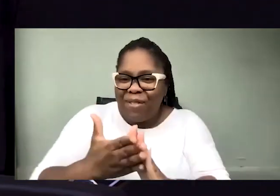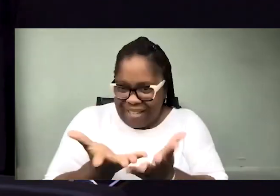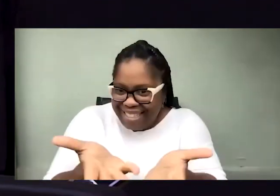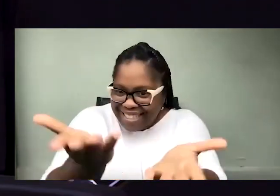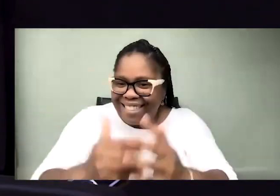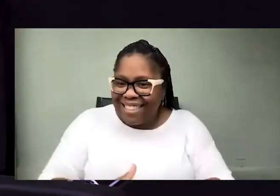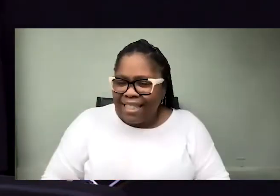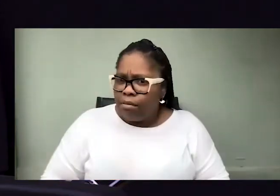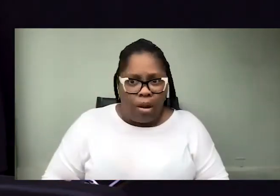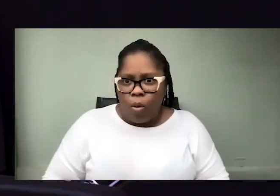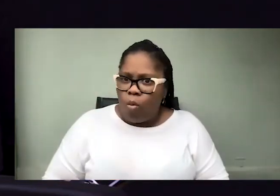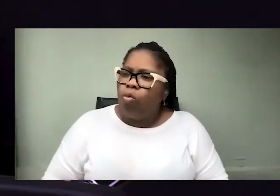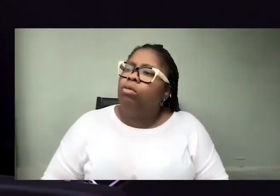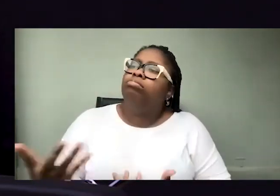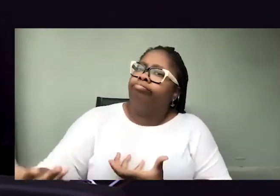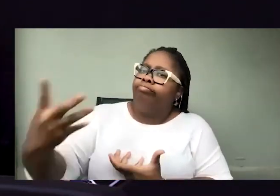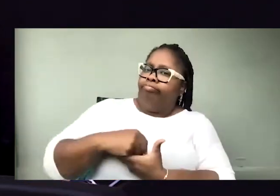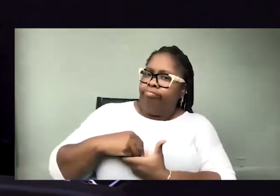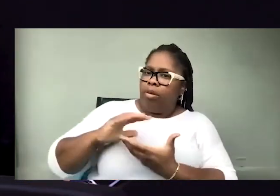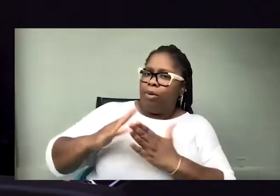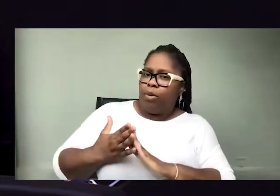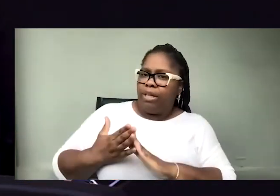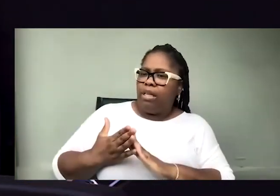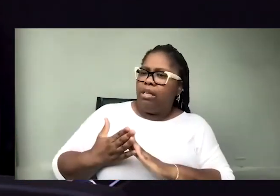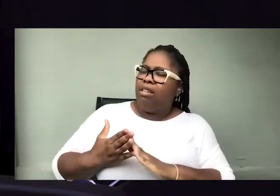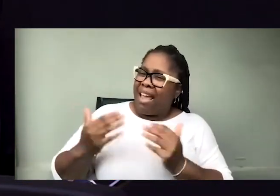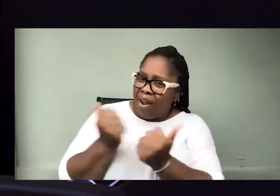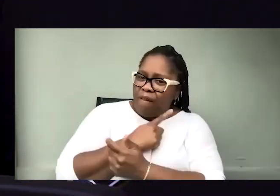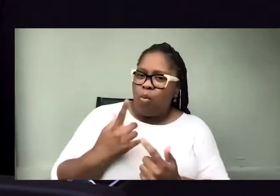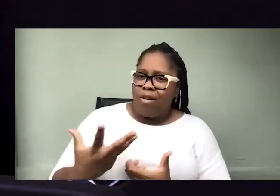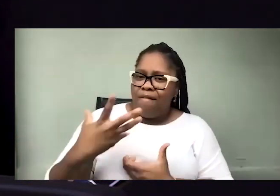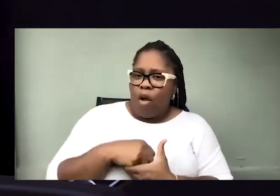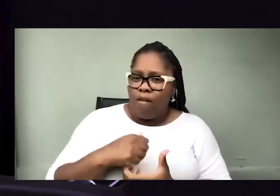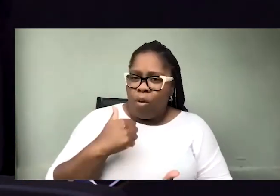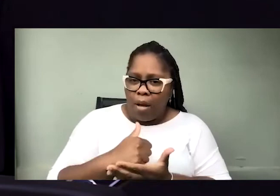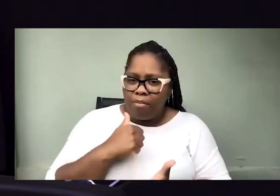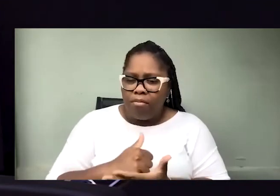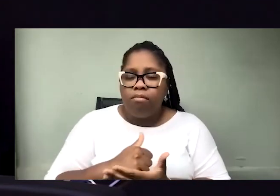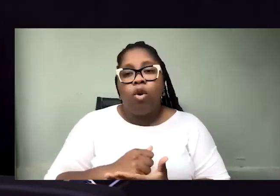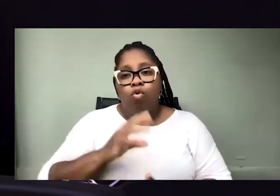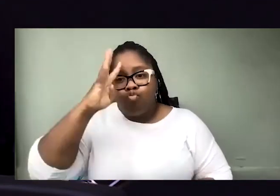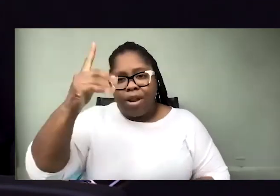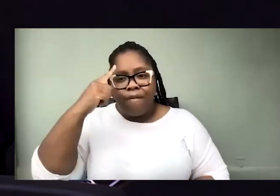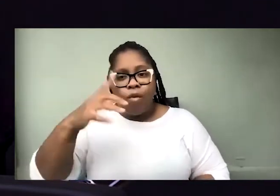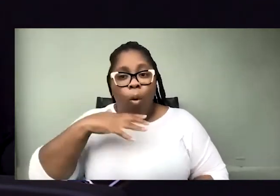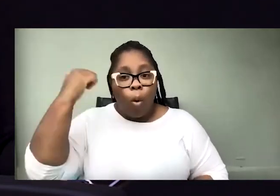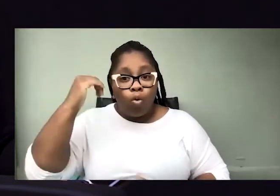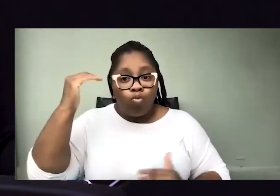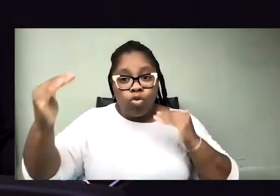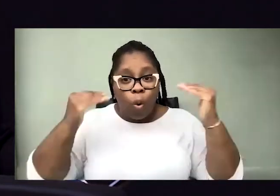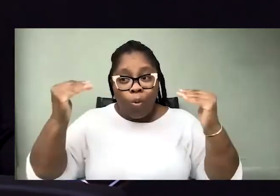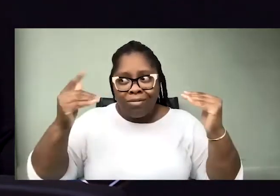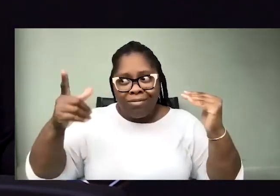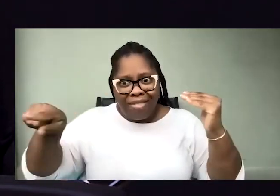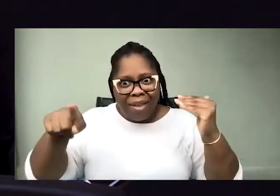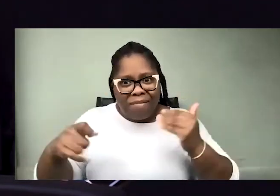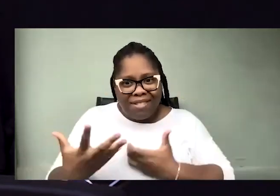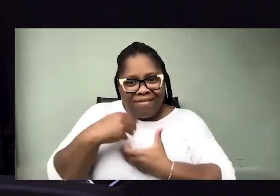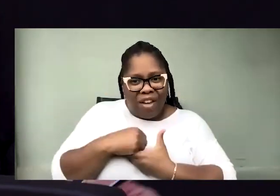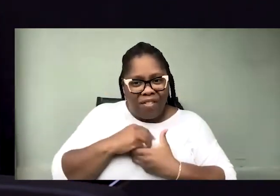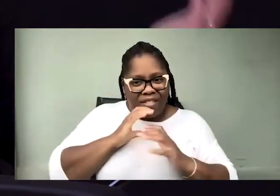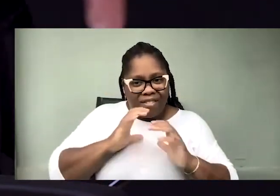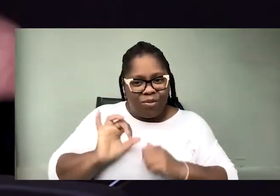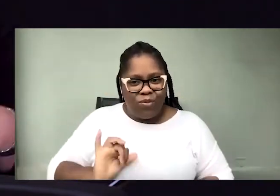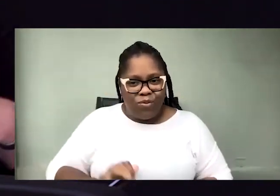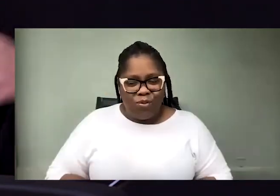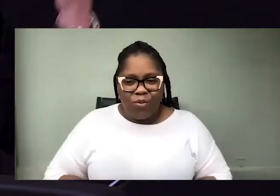it with them. We want everyone to be at the table. As we're designing for older adults, the older adults need to be part of that conversation.